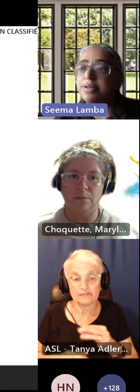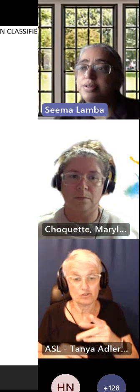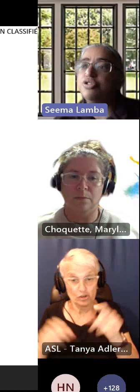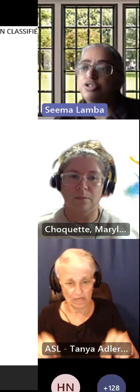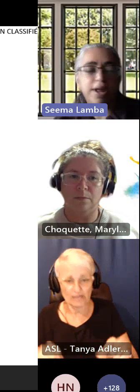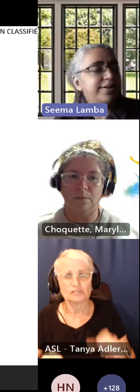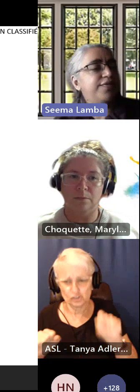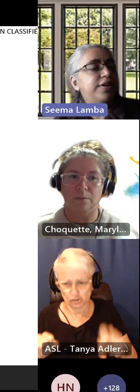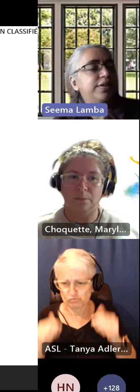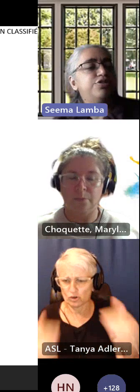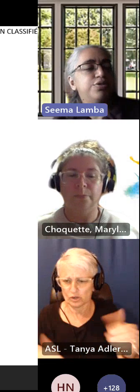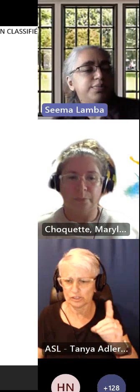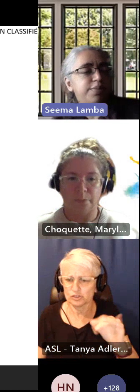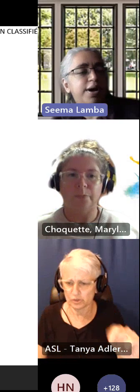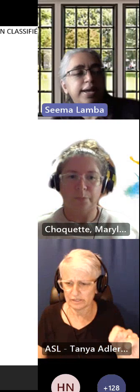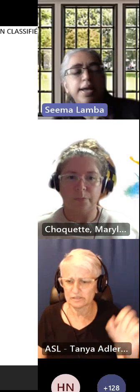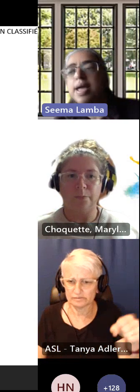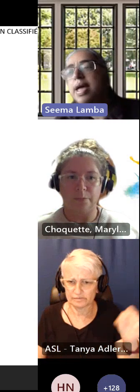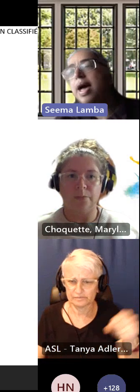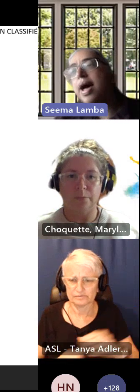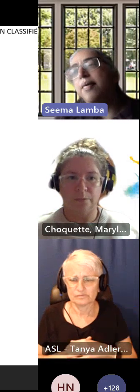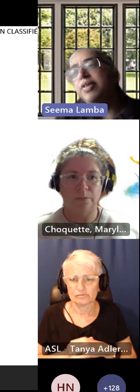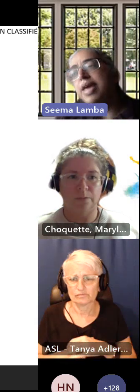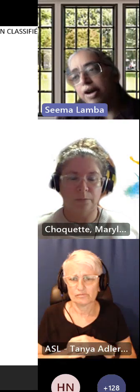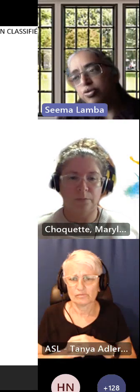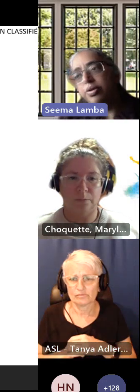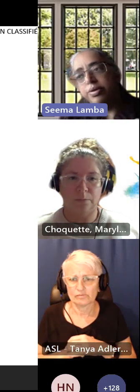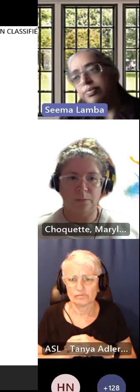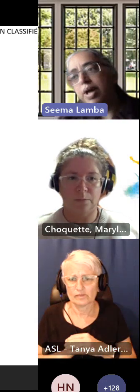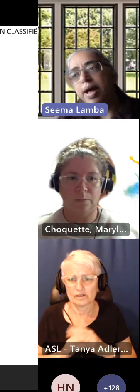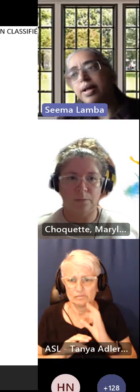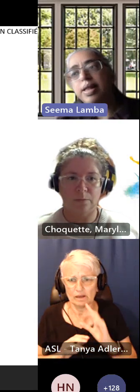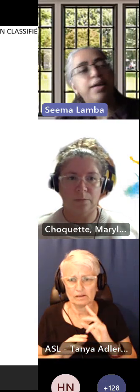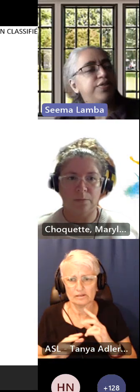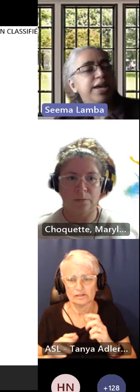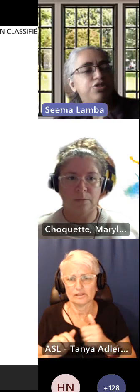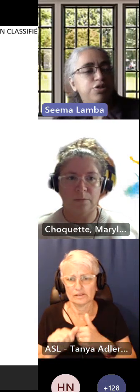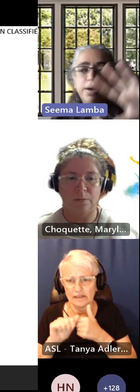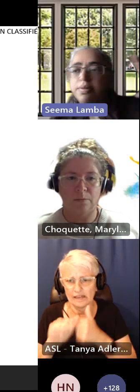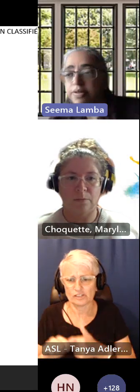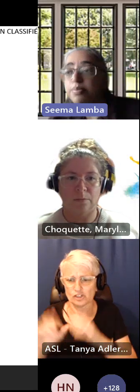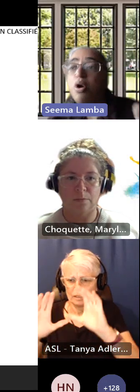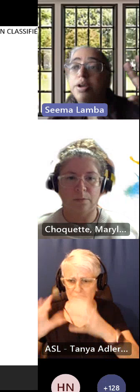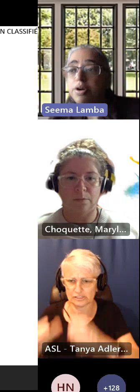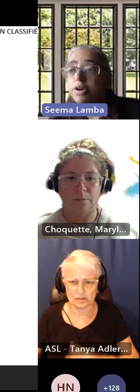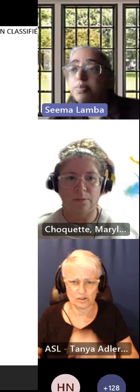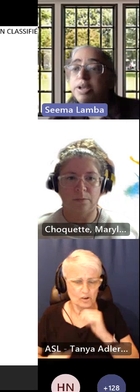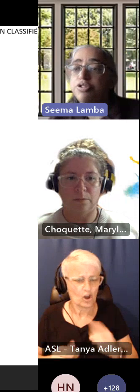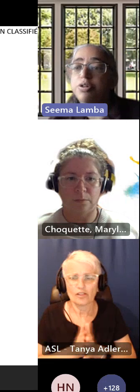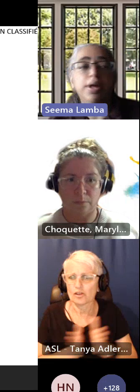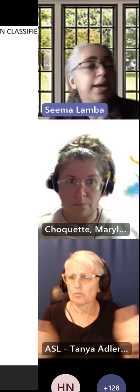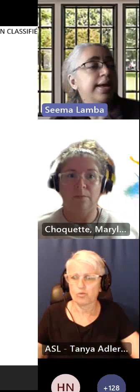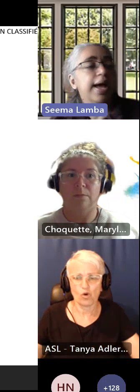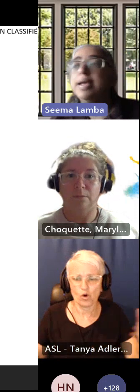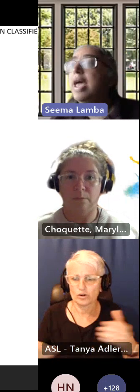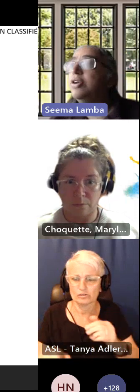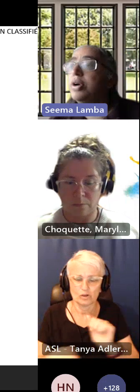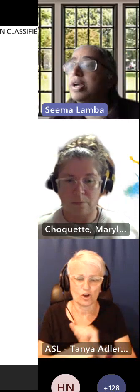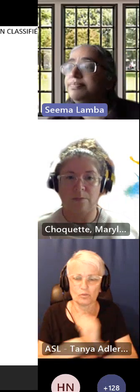should do it. You should definitely do it by the actual classifications rather than the broader